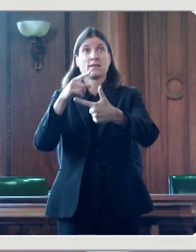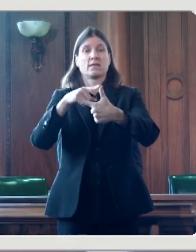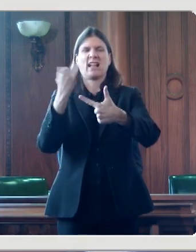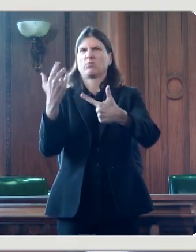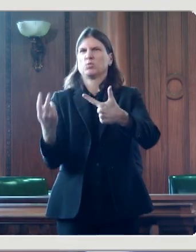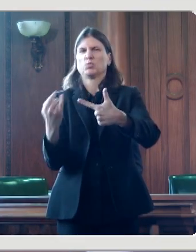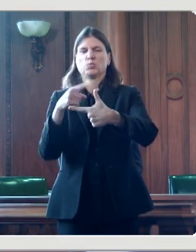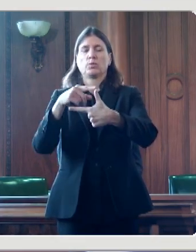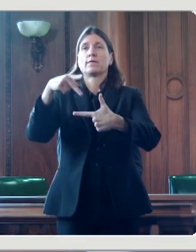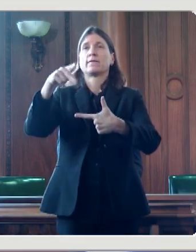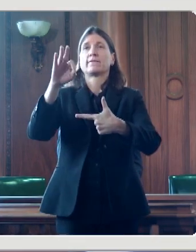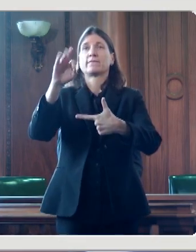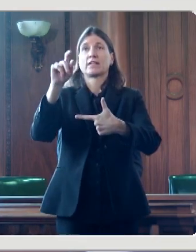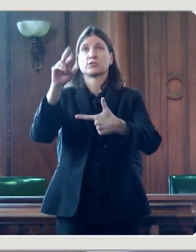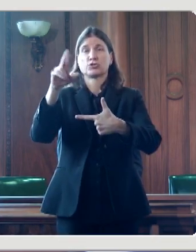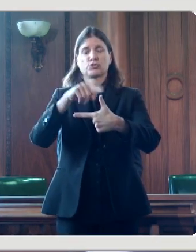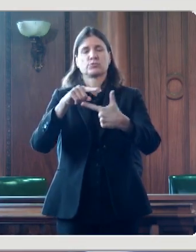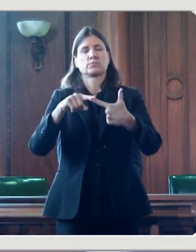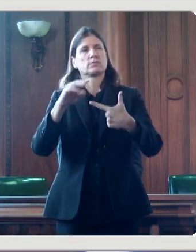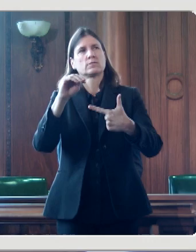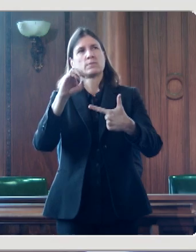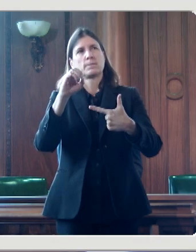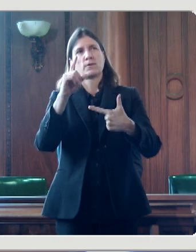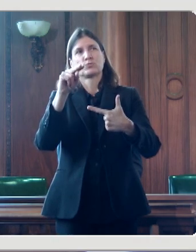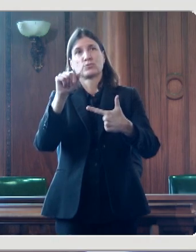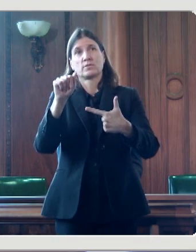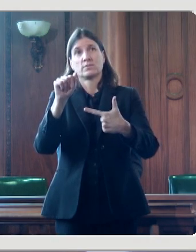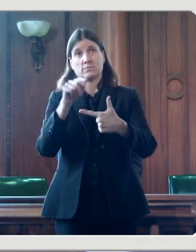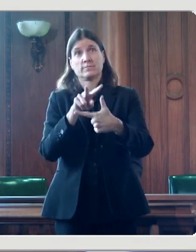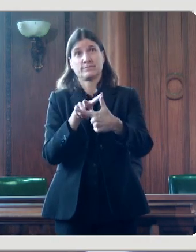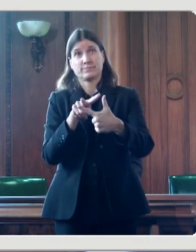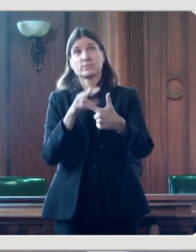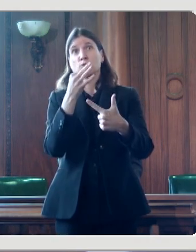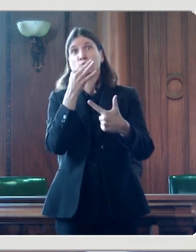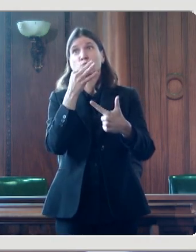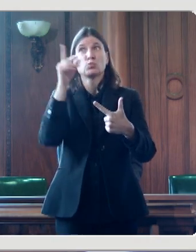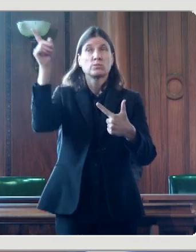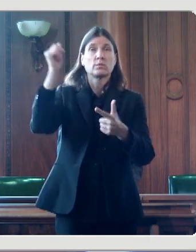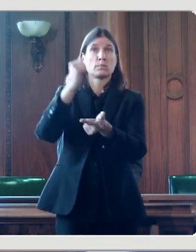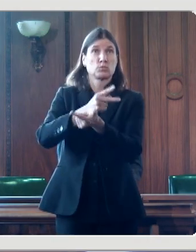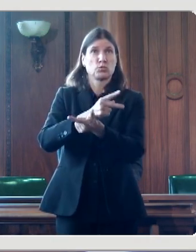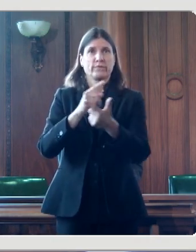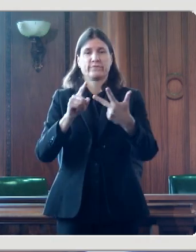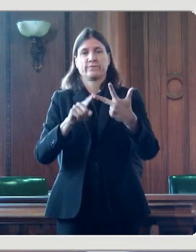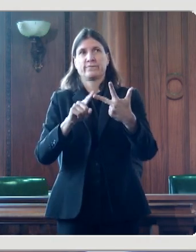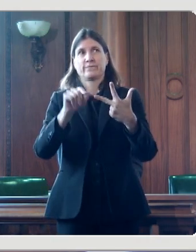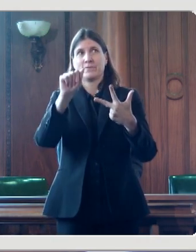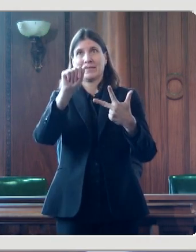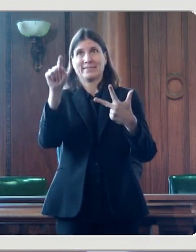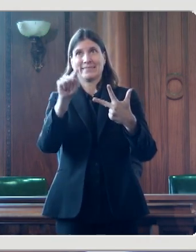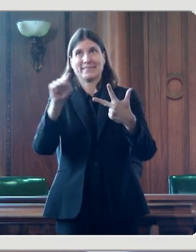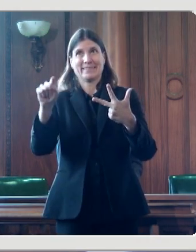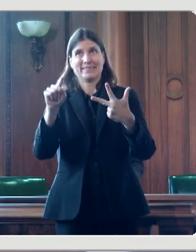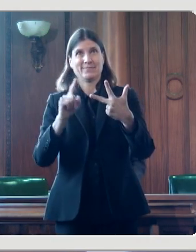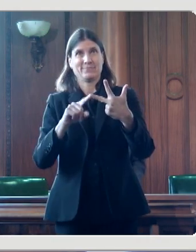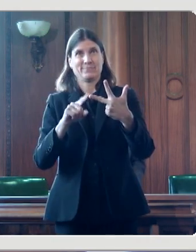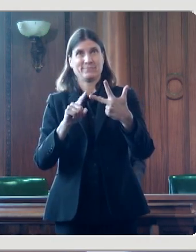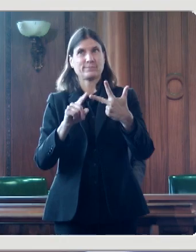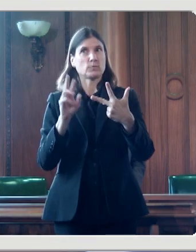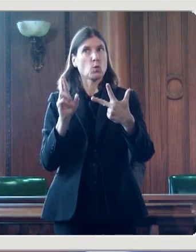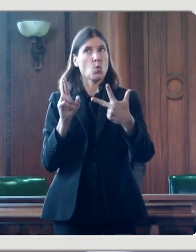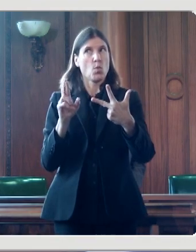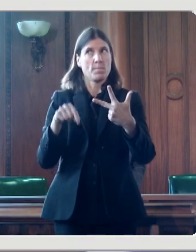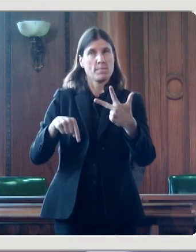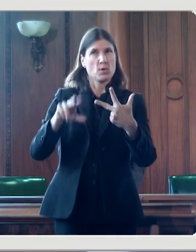received authorization in the UK and India. We have the potential to deliver these safe and effective vaccines to